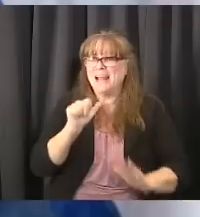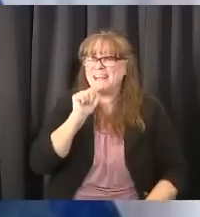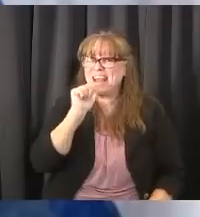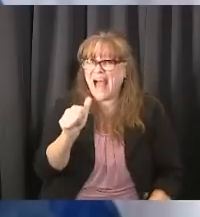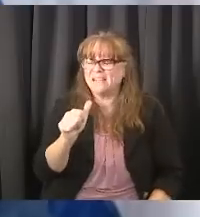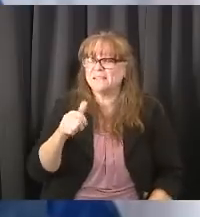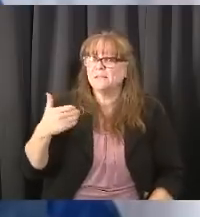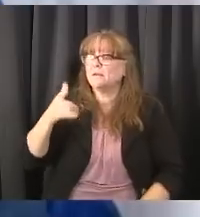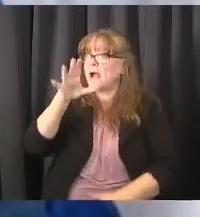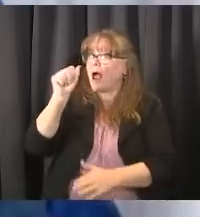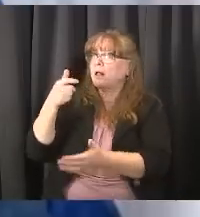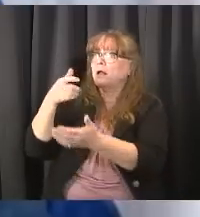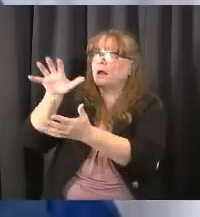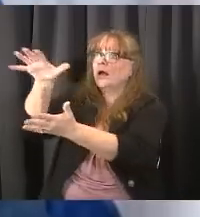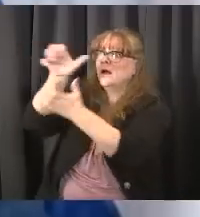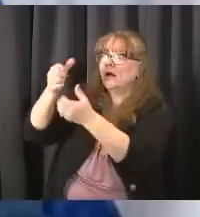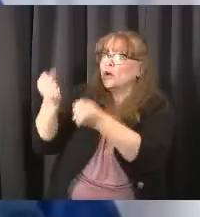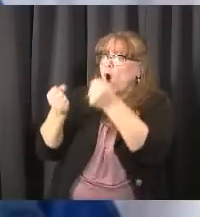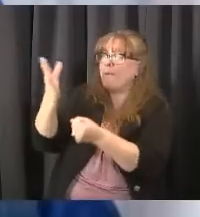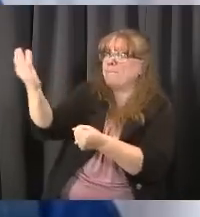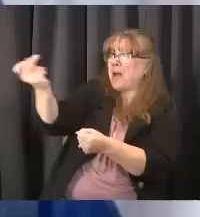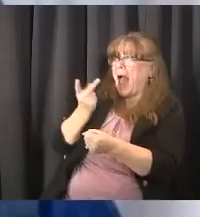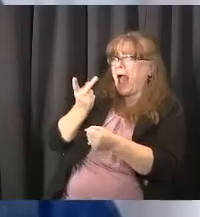are necessary to make sure it doesn't occur in Colorado.